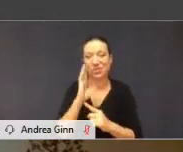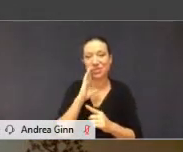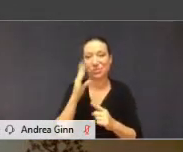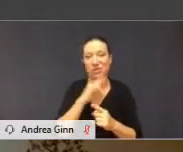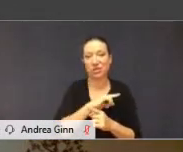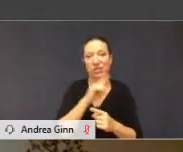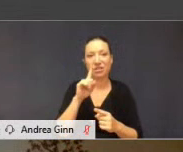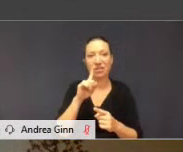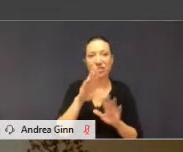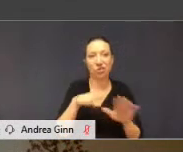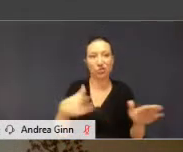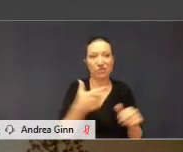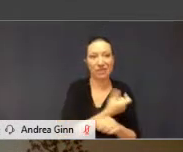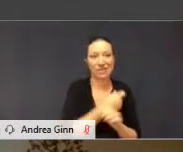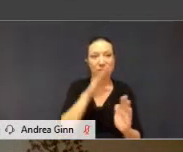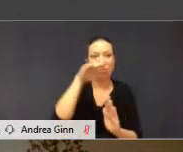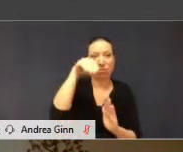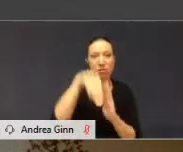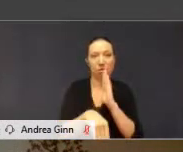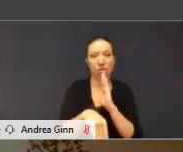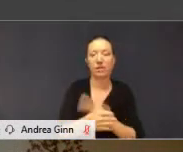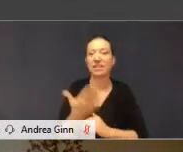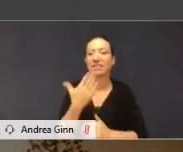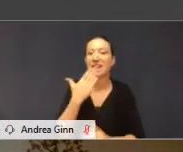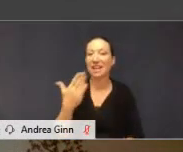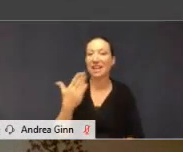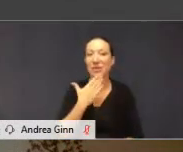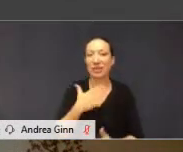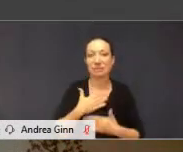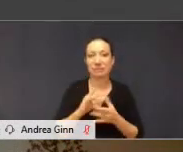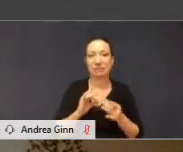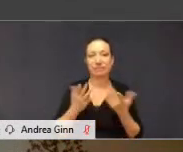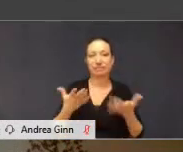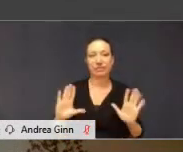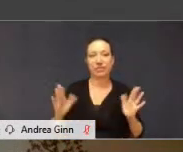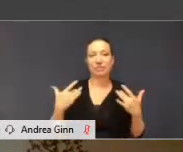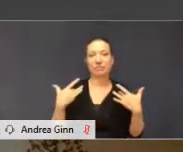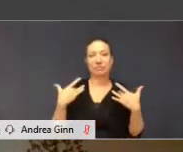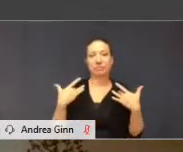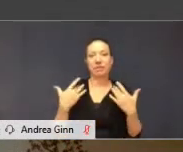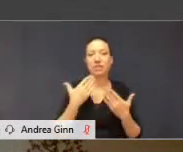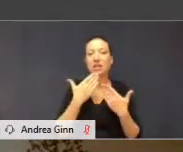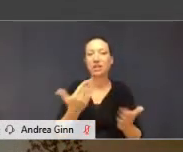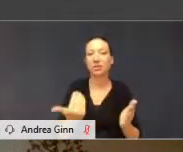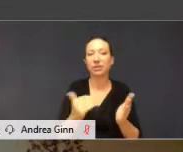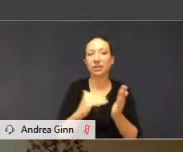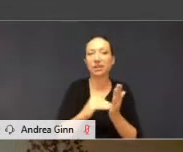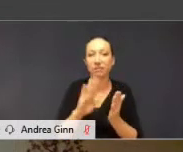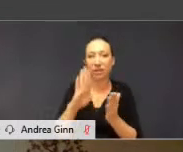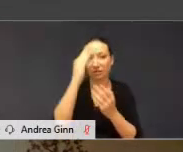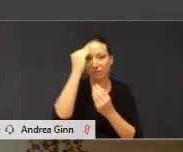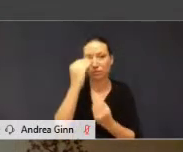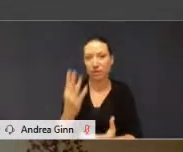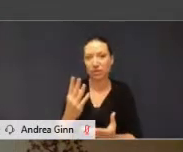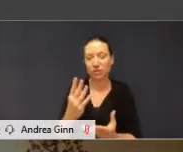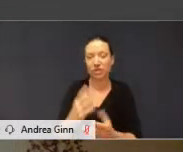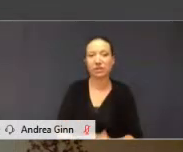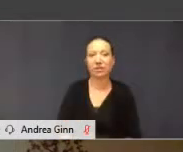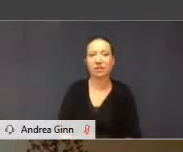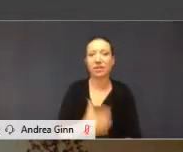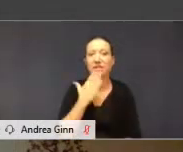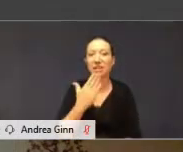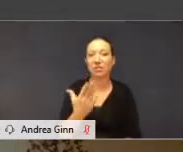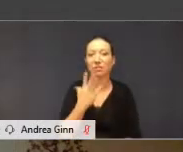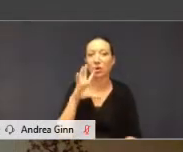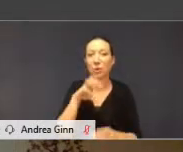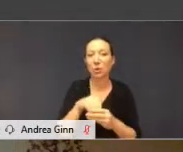So thank you. That's all I have, Mr. Chair. Thank you once again for the great information and for including in the